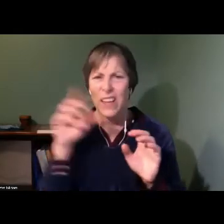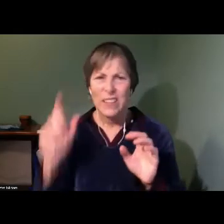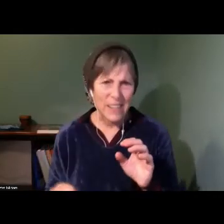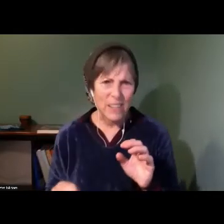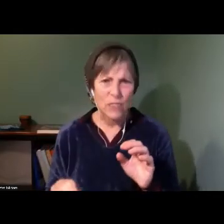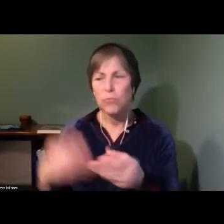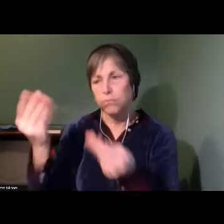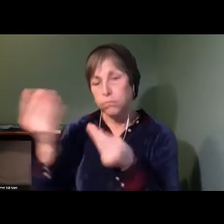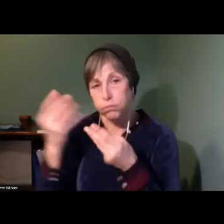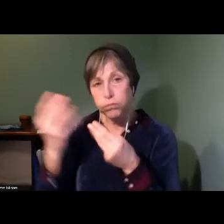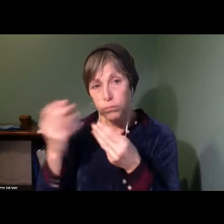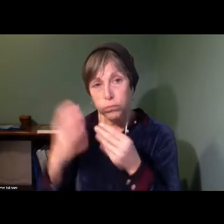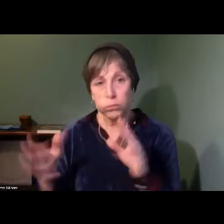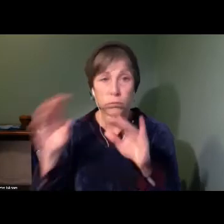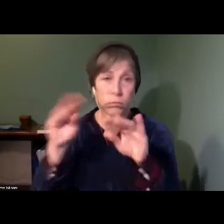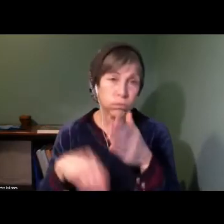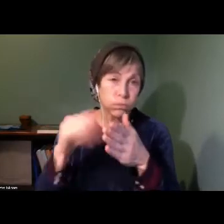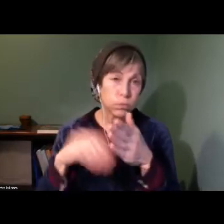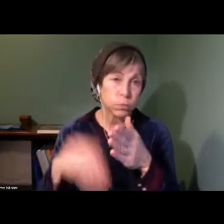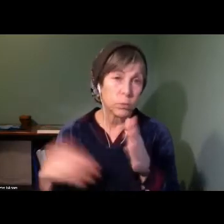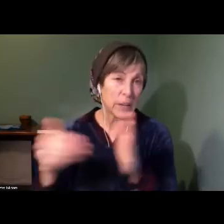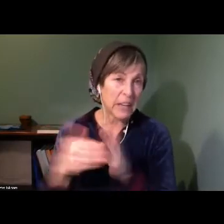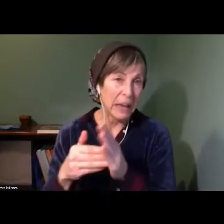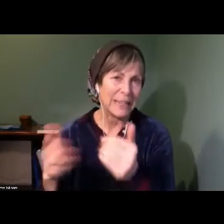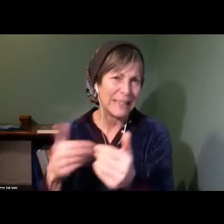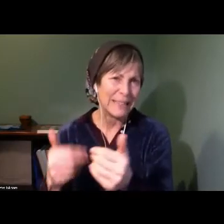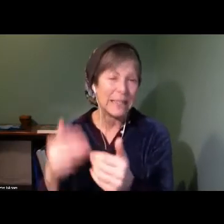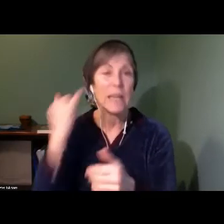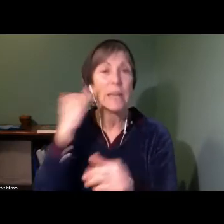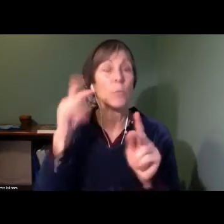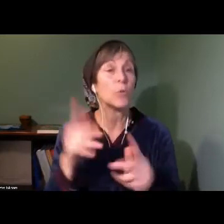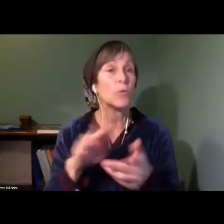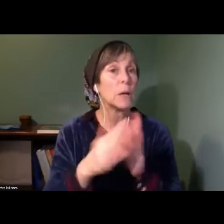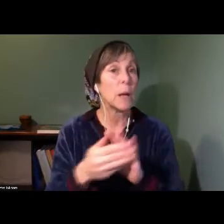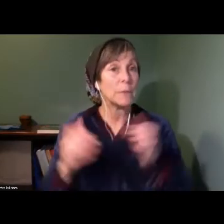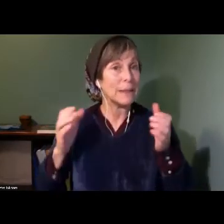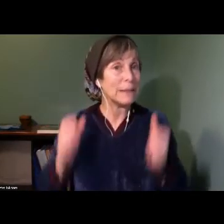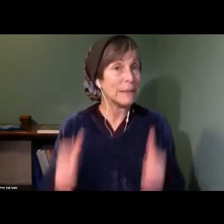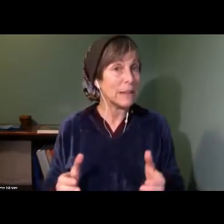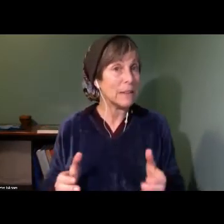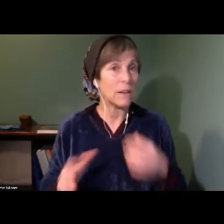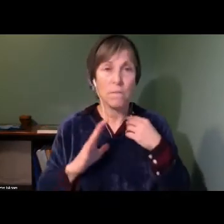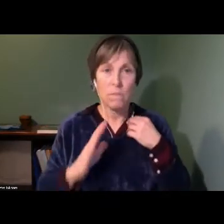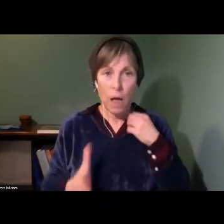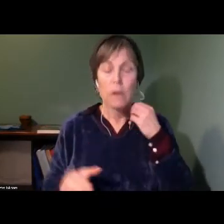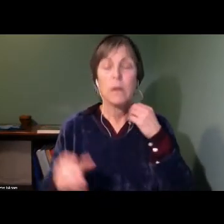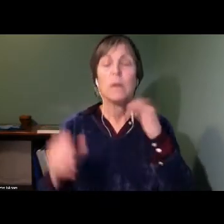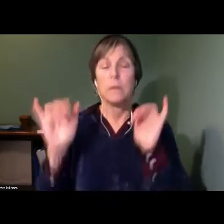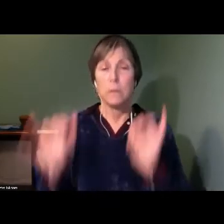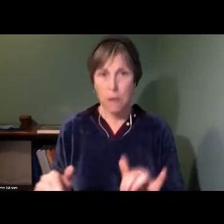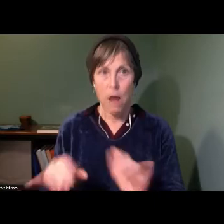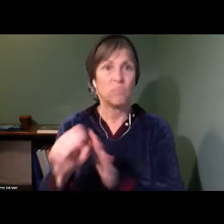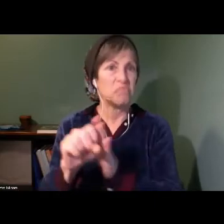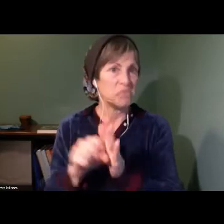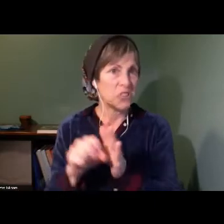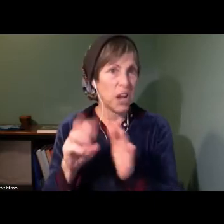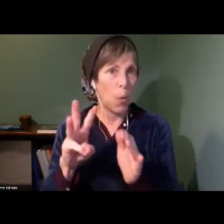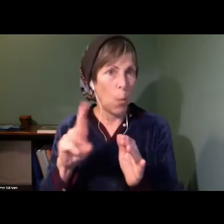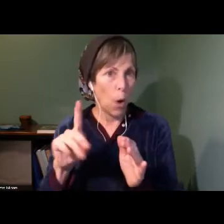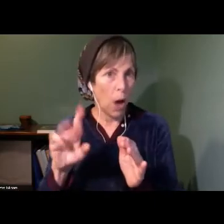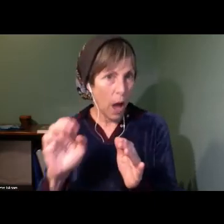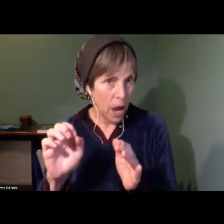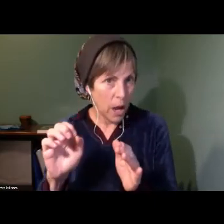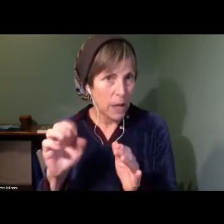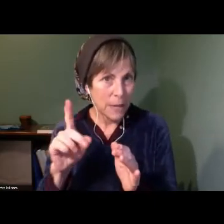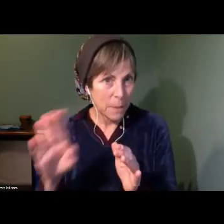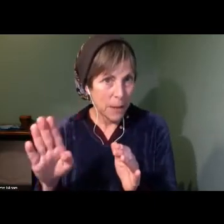information again uh if somebody naturalizes for example they can just stay in the statewide database they just take the m off of